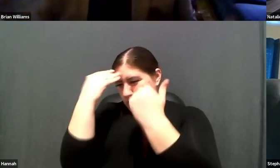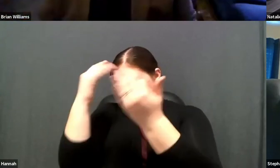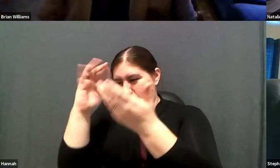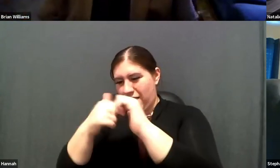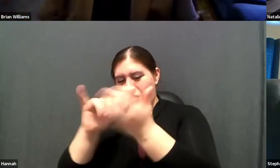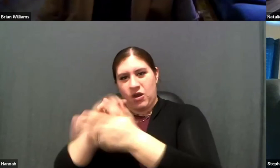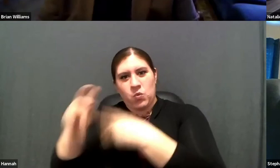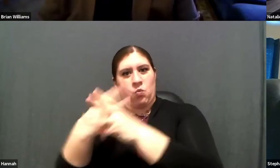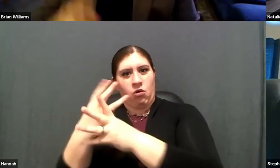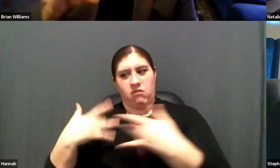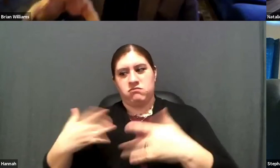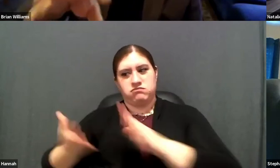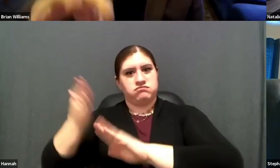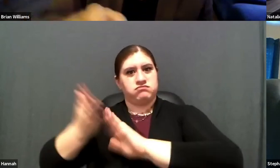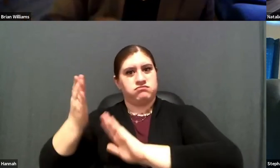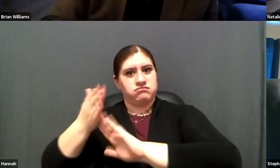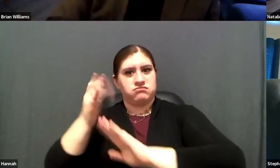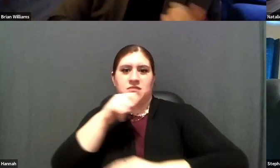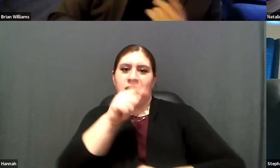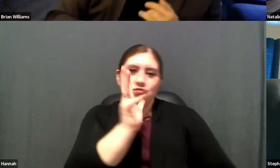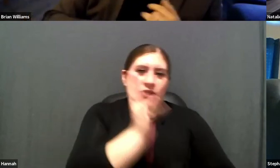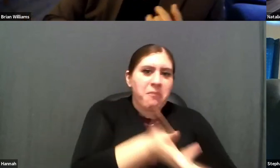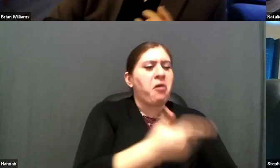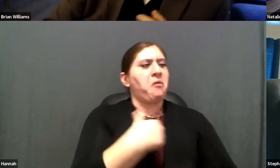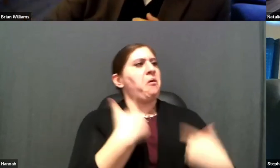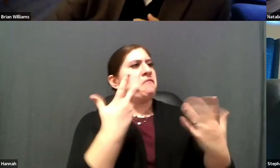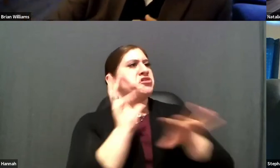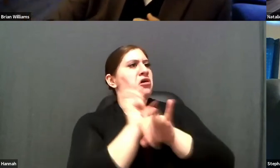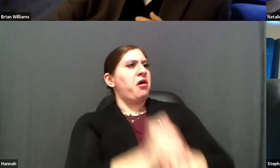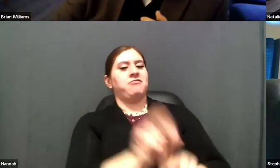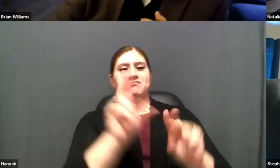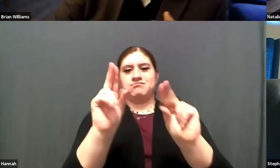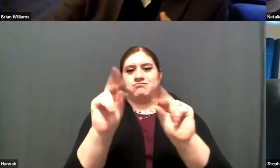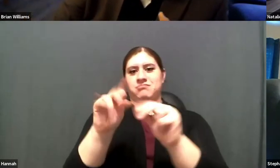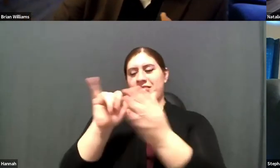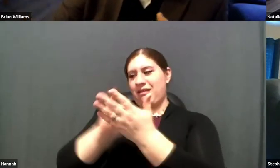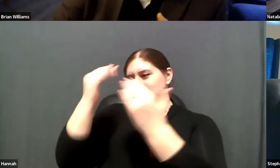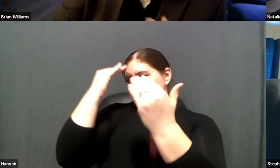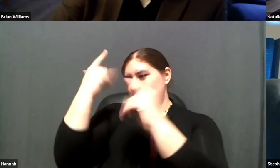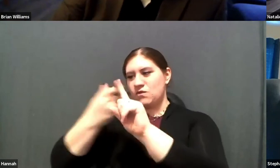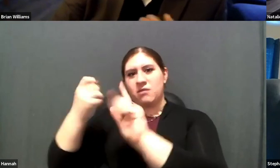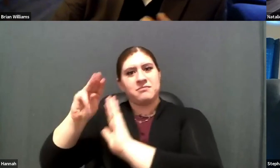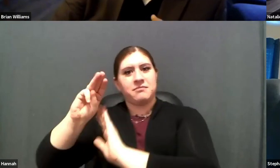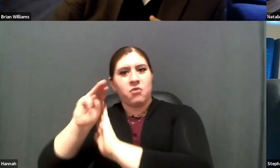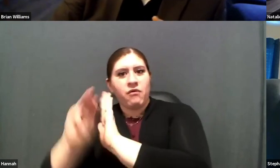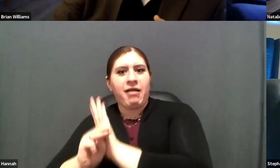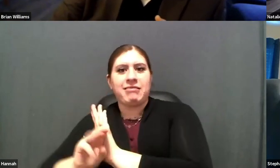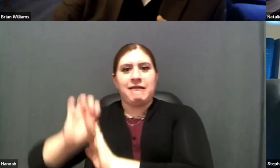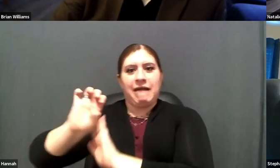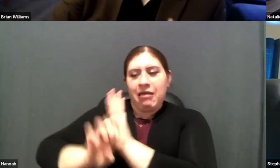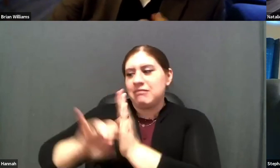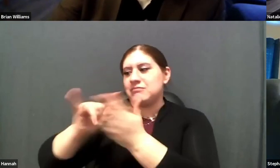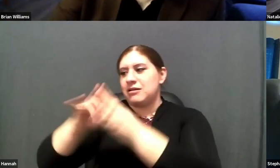world does function, being able to draw on that knowledge from ethics and morality in public administration, the knowledge